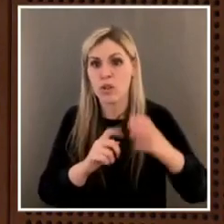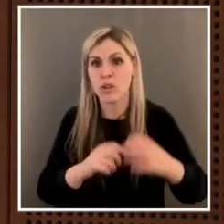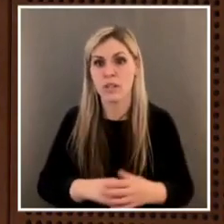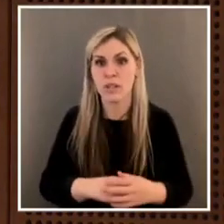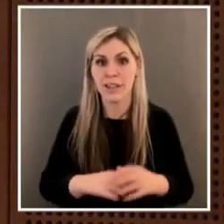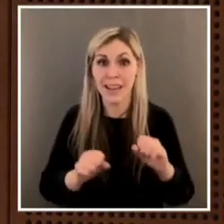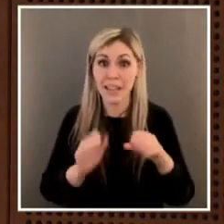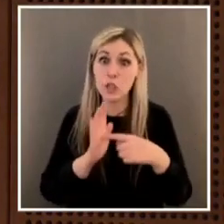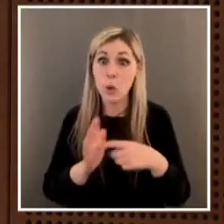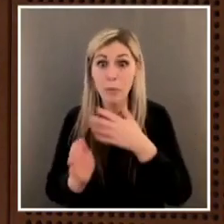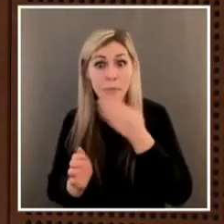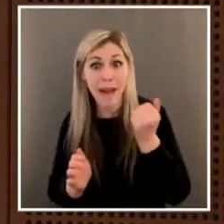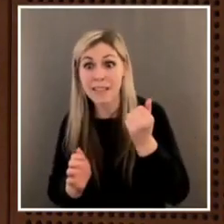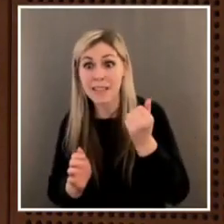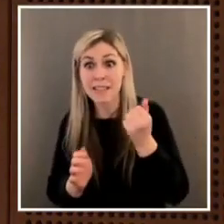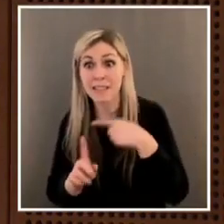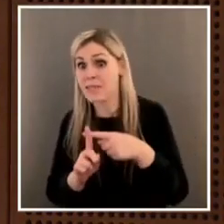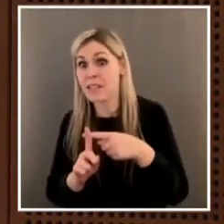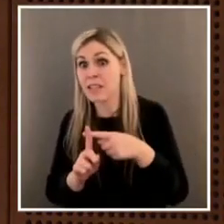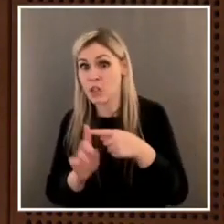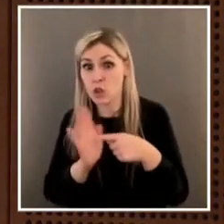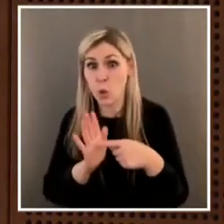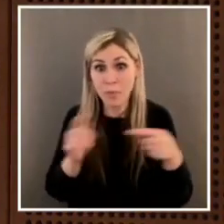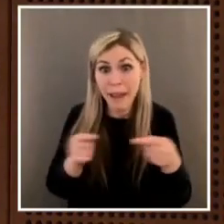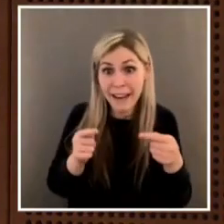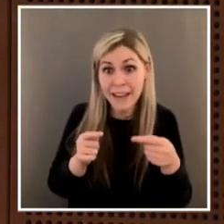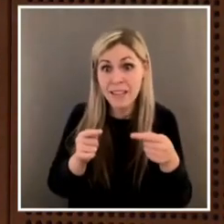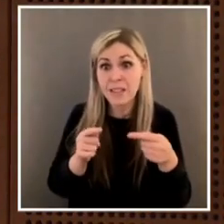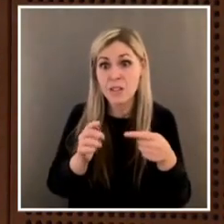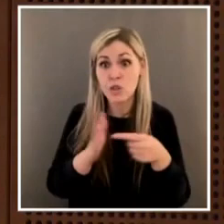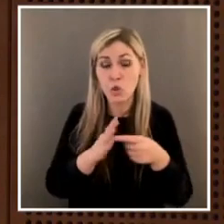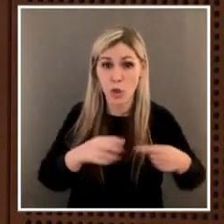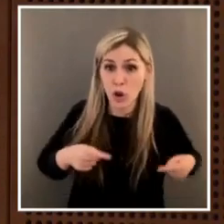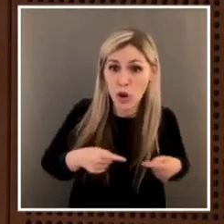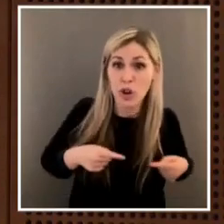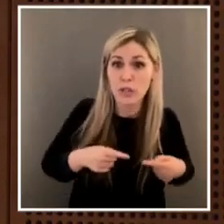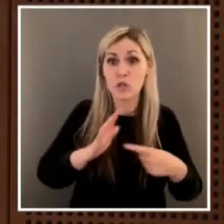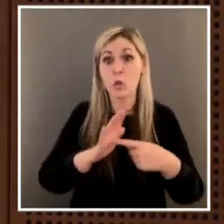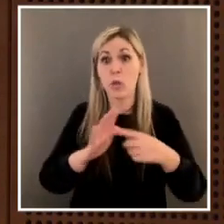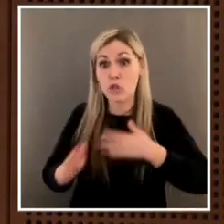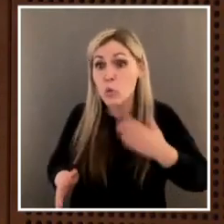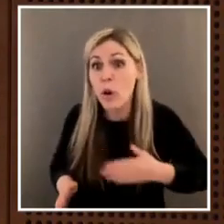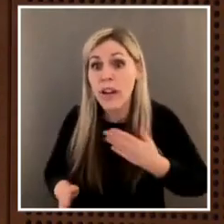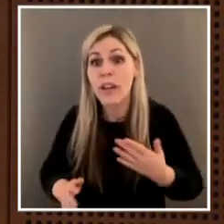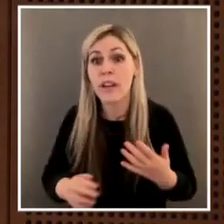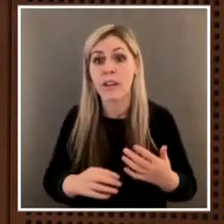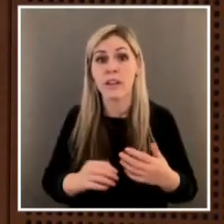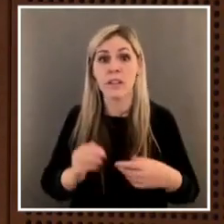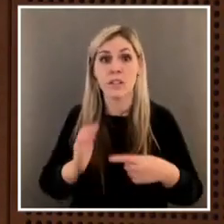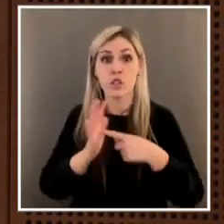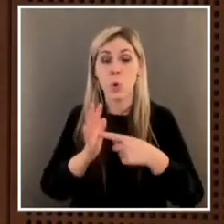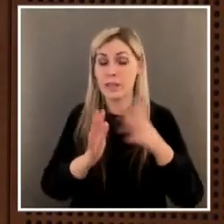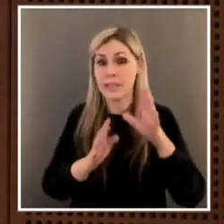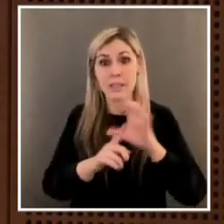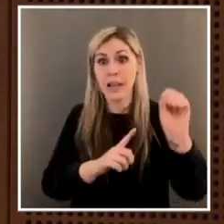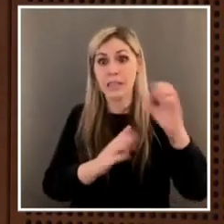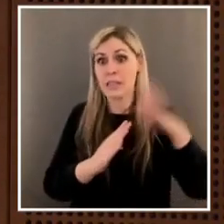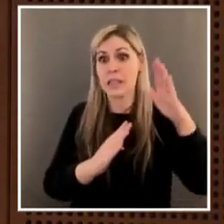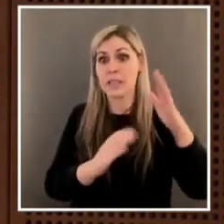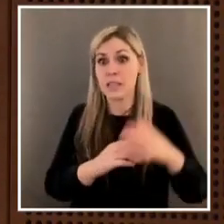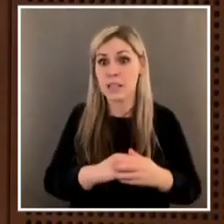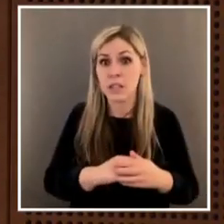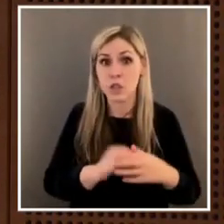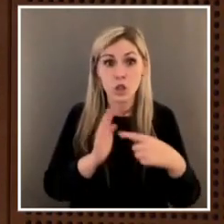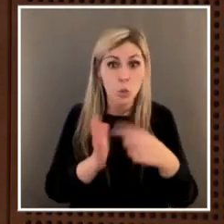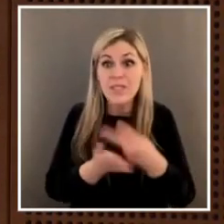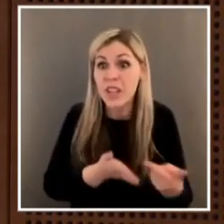best, show its pain, show its hurt, show its joy, show its excellence, show its